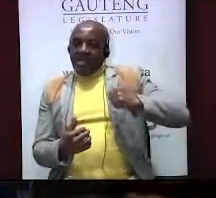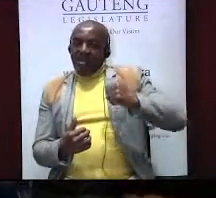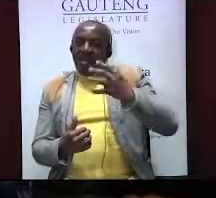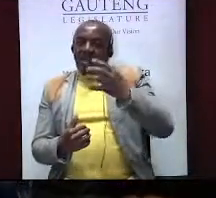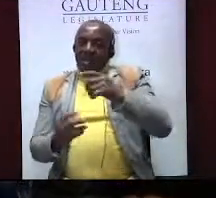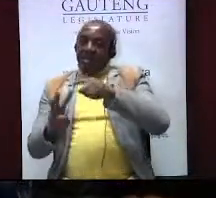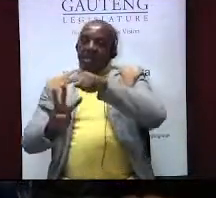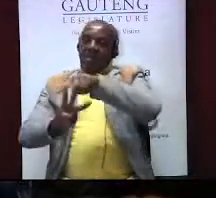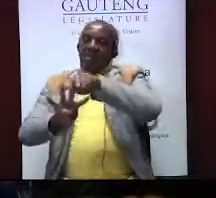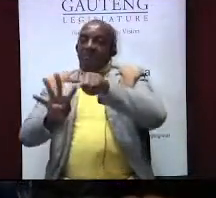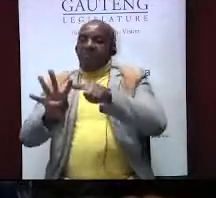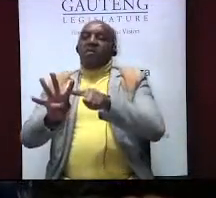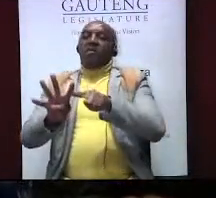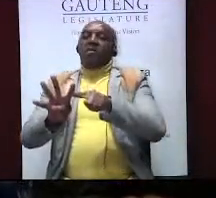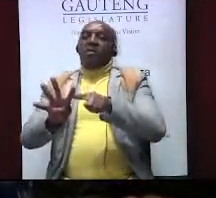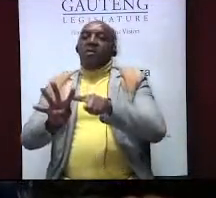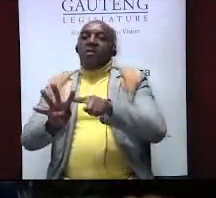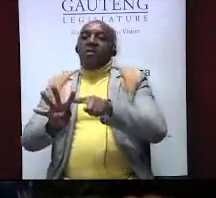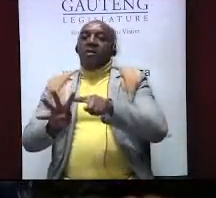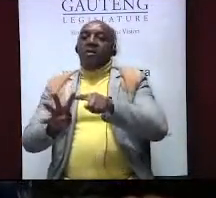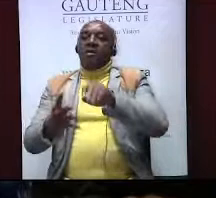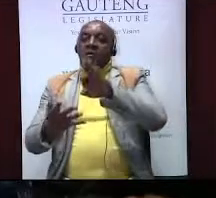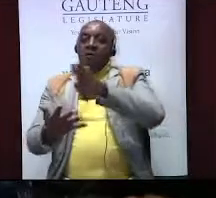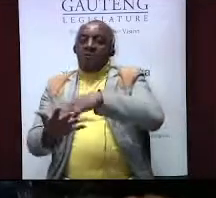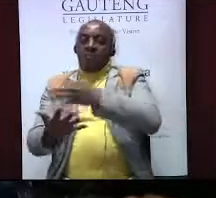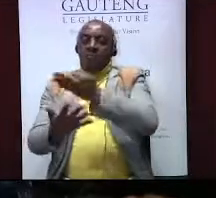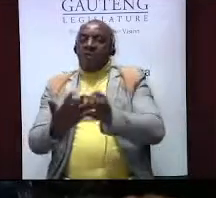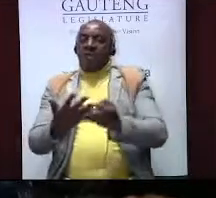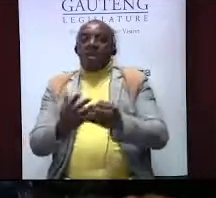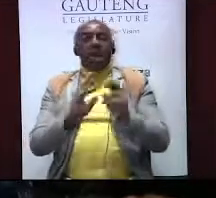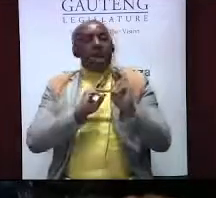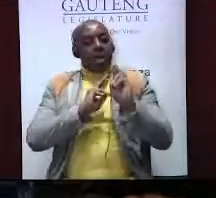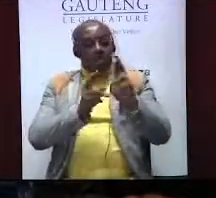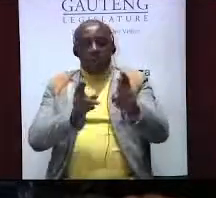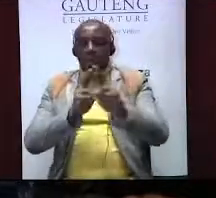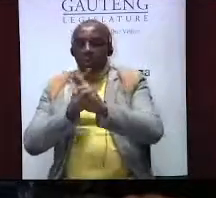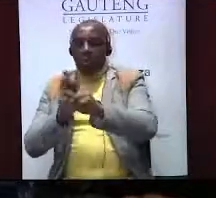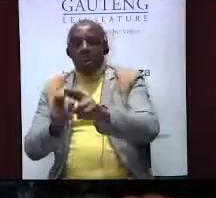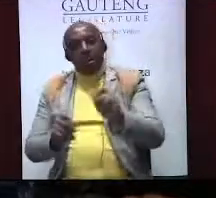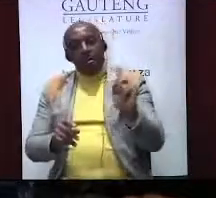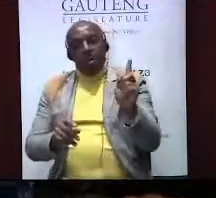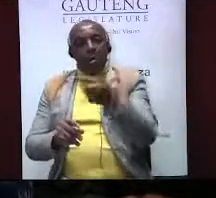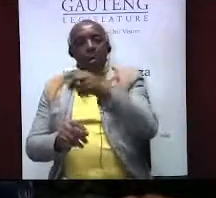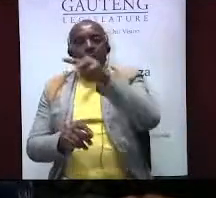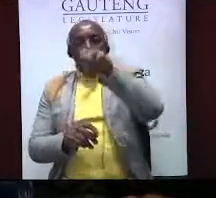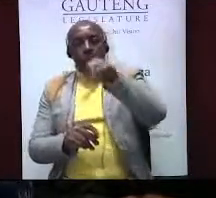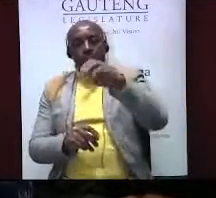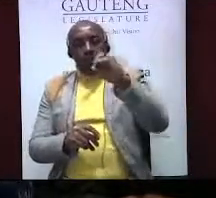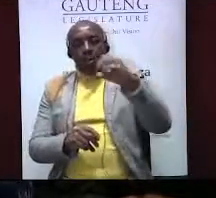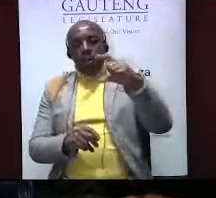forums that are reporting to it in all the Mogale City